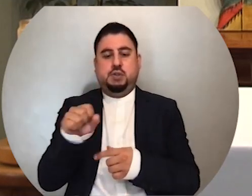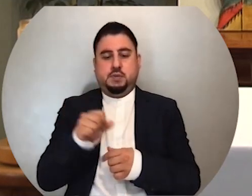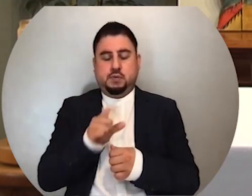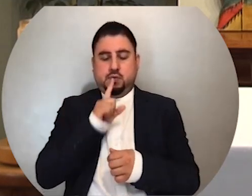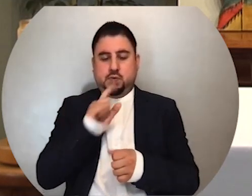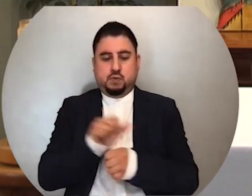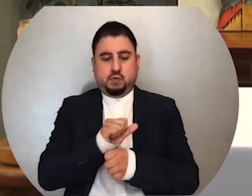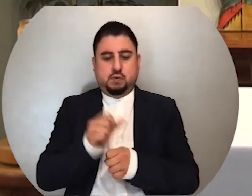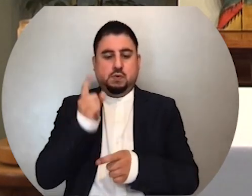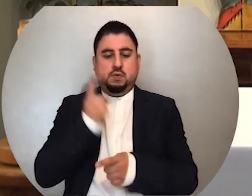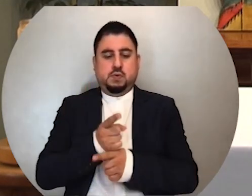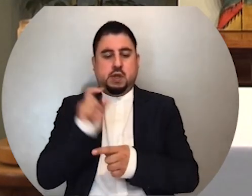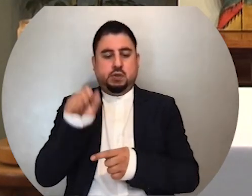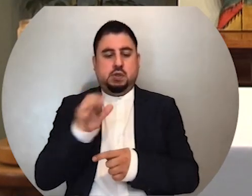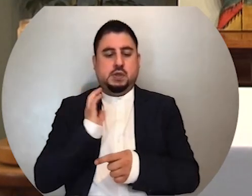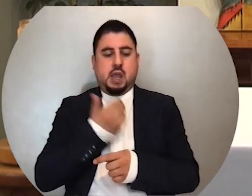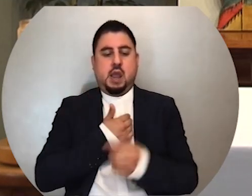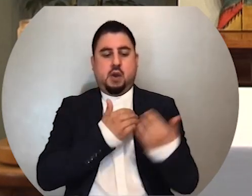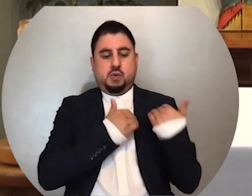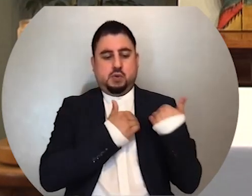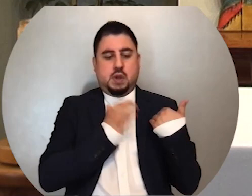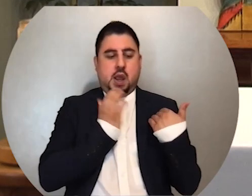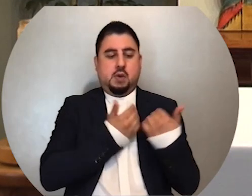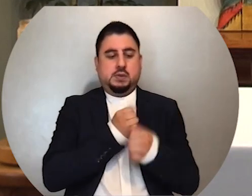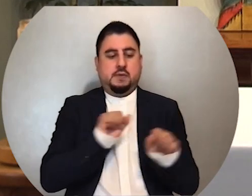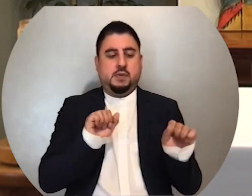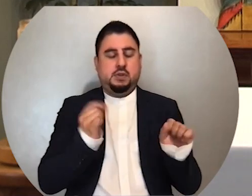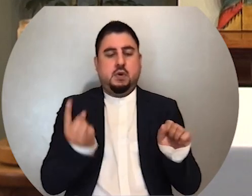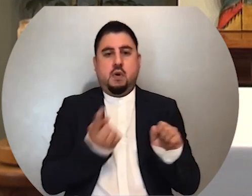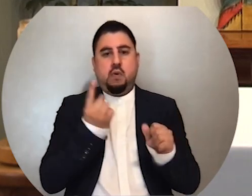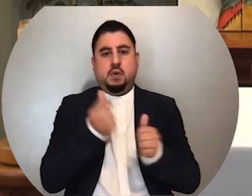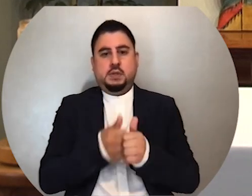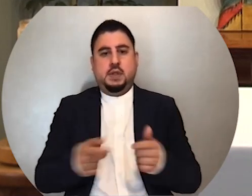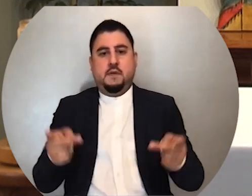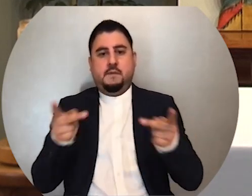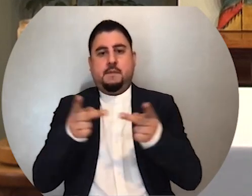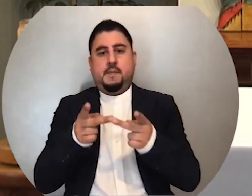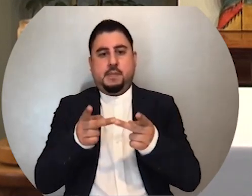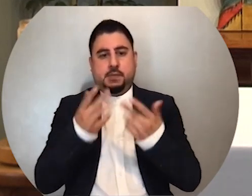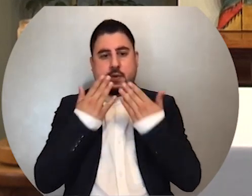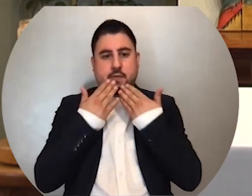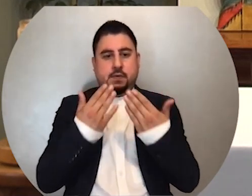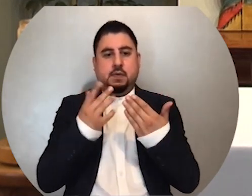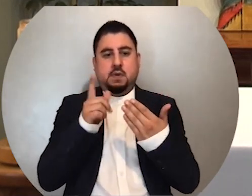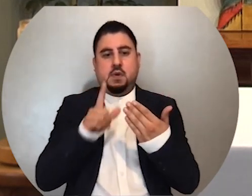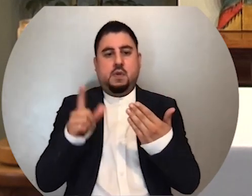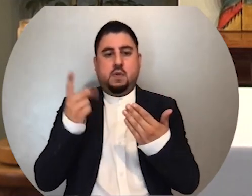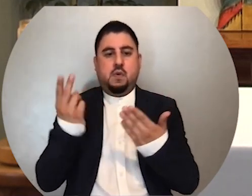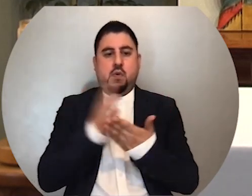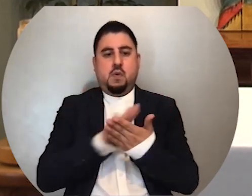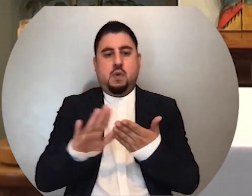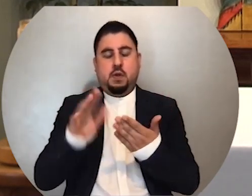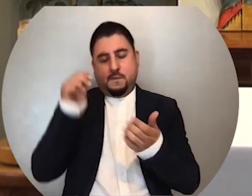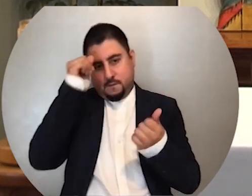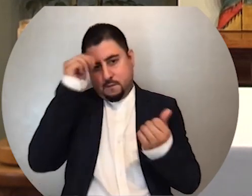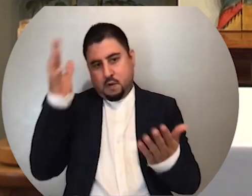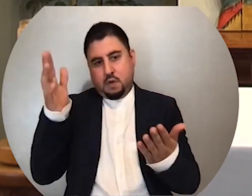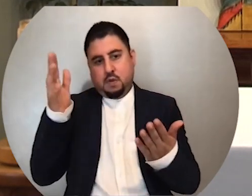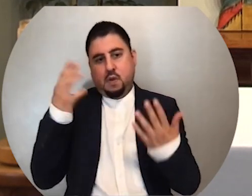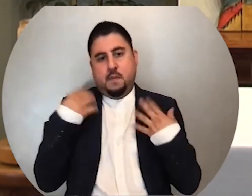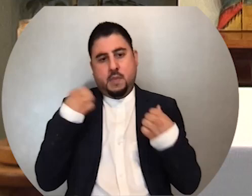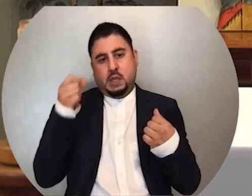and just. It is truly right and just, our duty and our salvation, always and everywhere to give you thanks, Lord, Holy